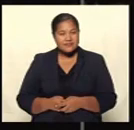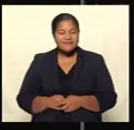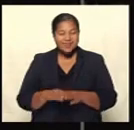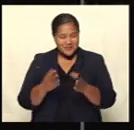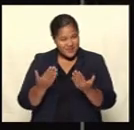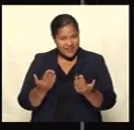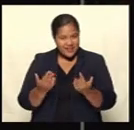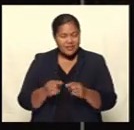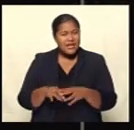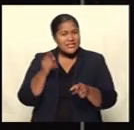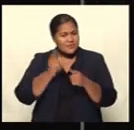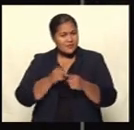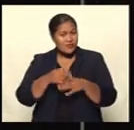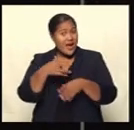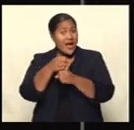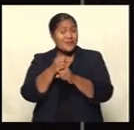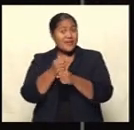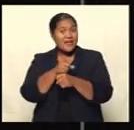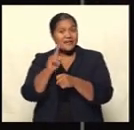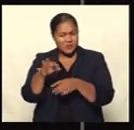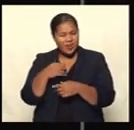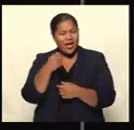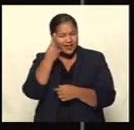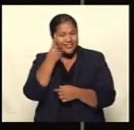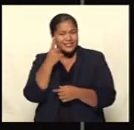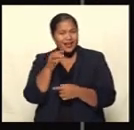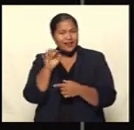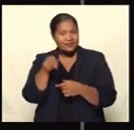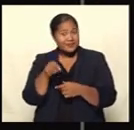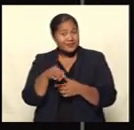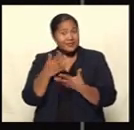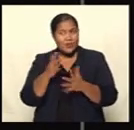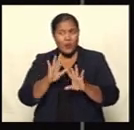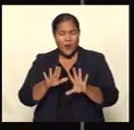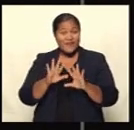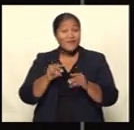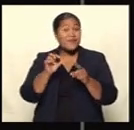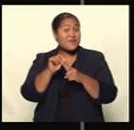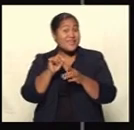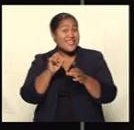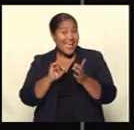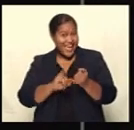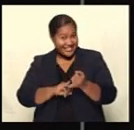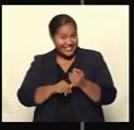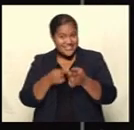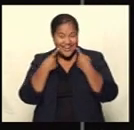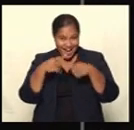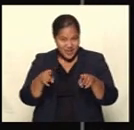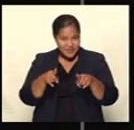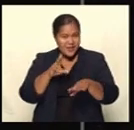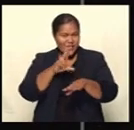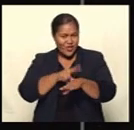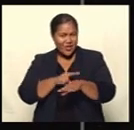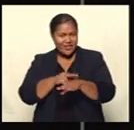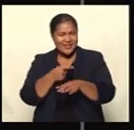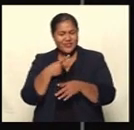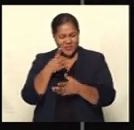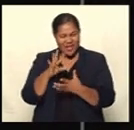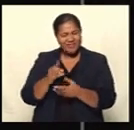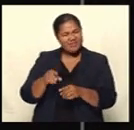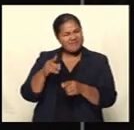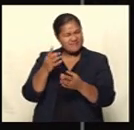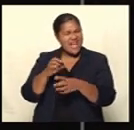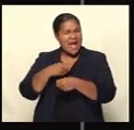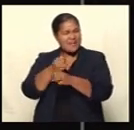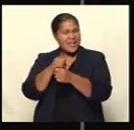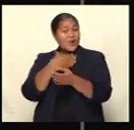Welcome back. Just a quick update. We understand that the statement by the Permanent Secretary for Health, Dr. James Fong, to give us the latest update